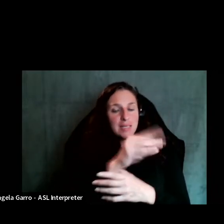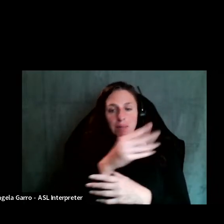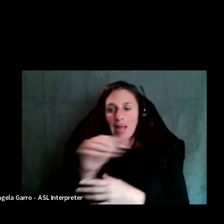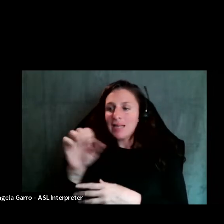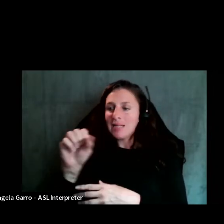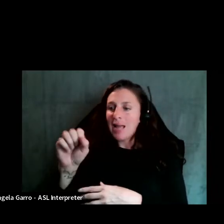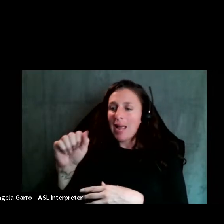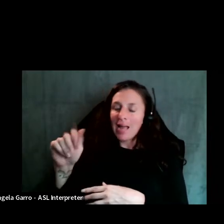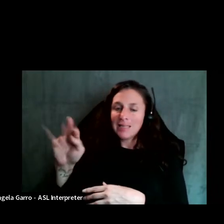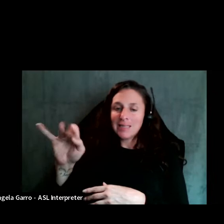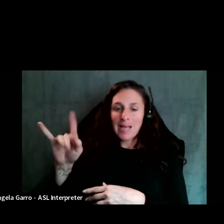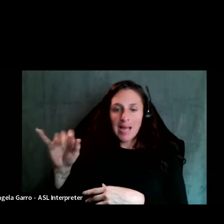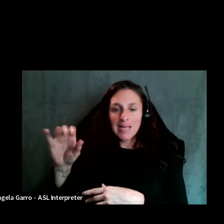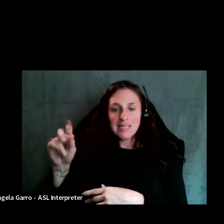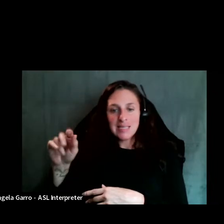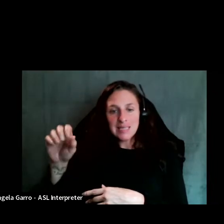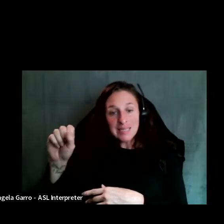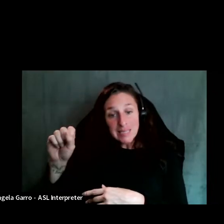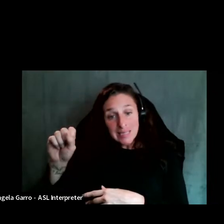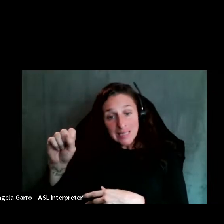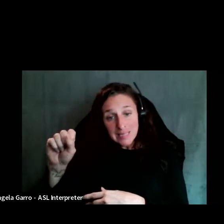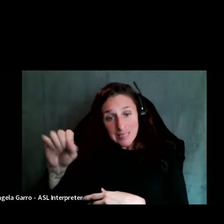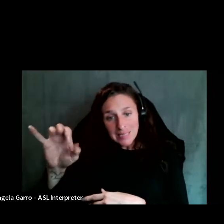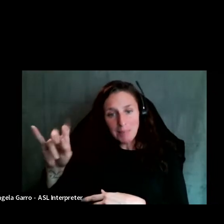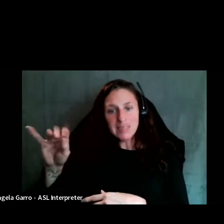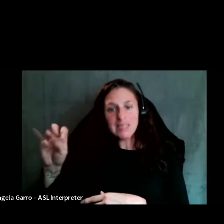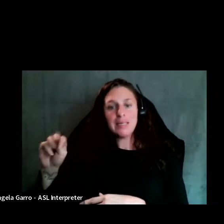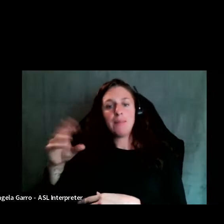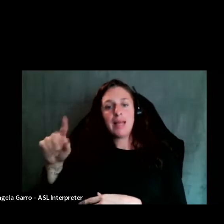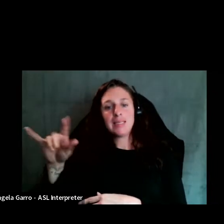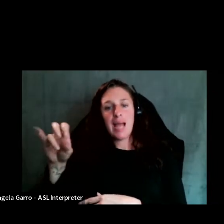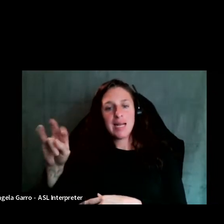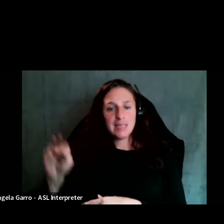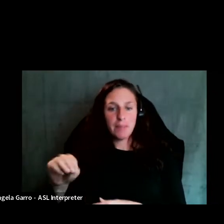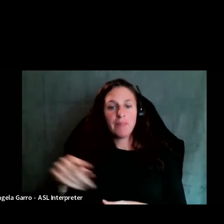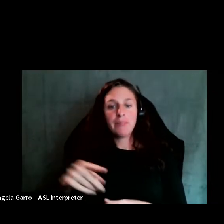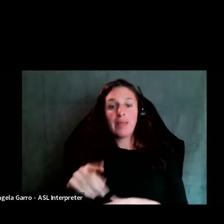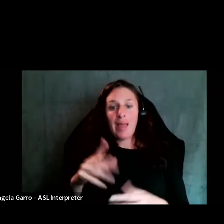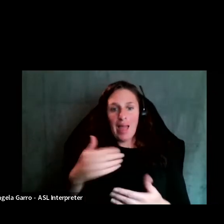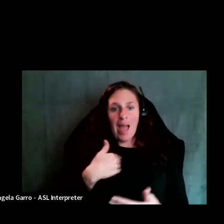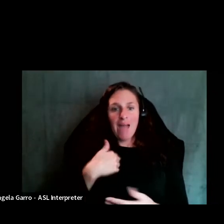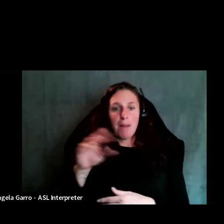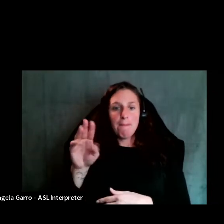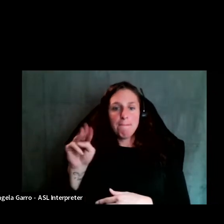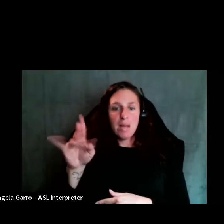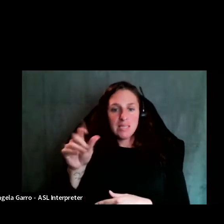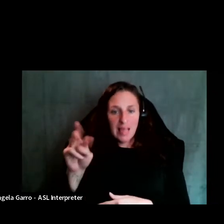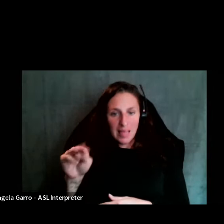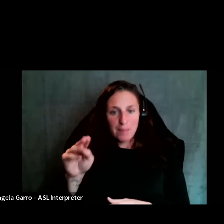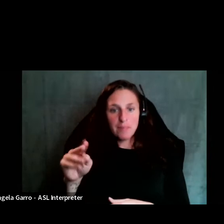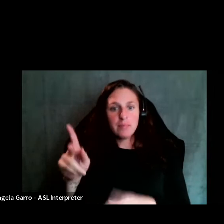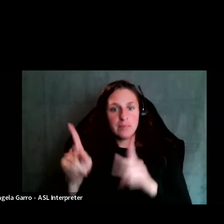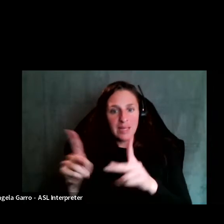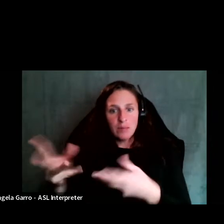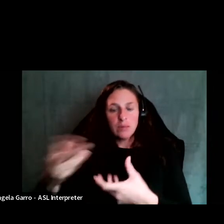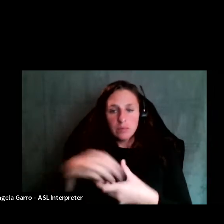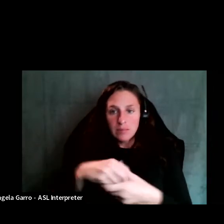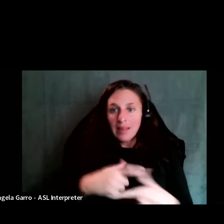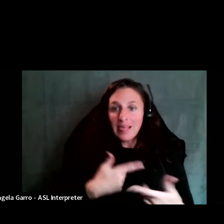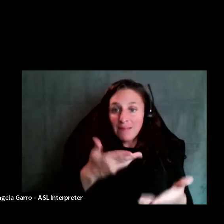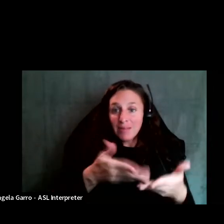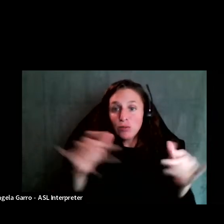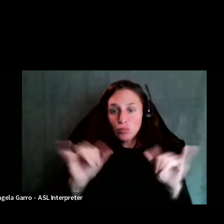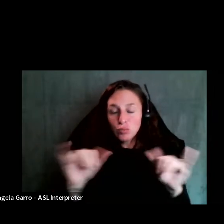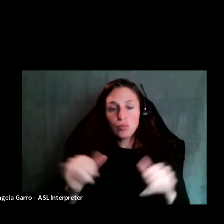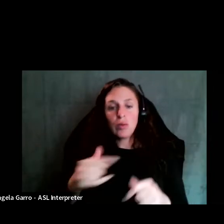Palestinian Christian minority that peacefully resides with the Palestinian Muslim majority. And we absolutely should include in our curriculum the injustices of the